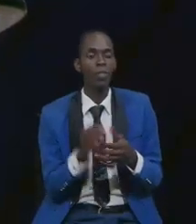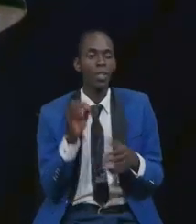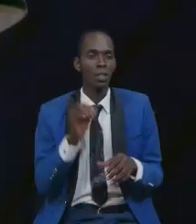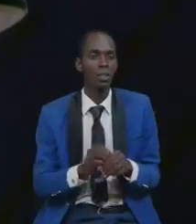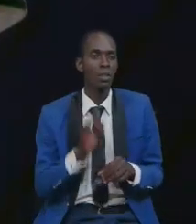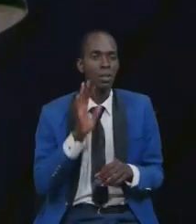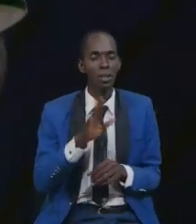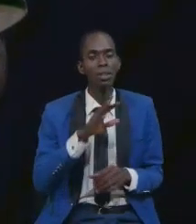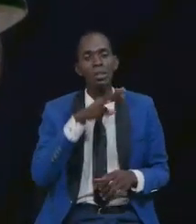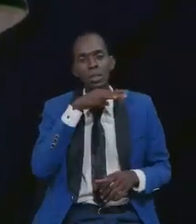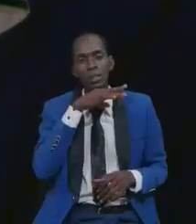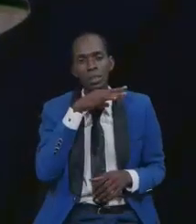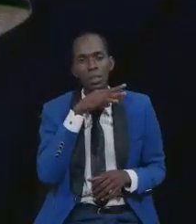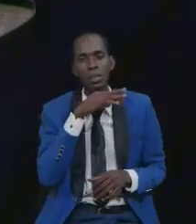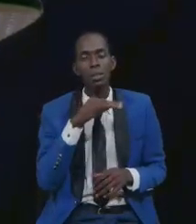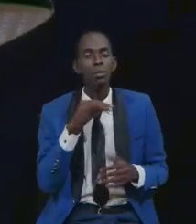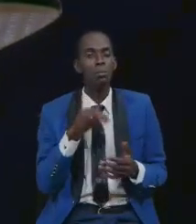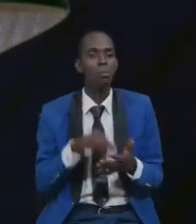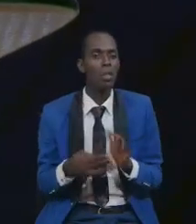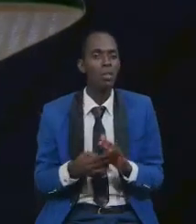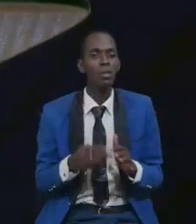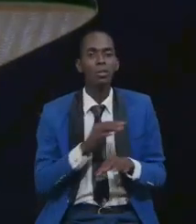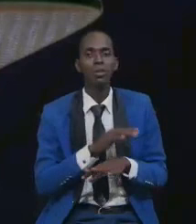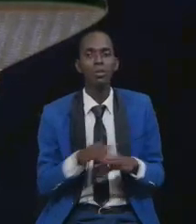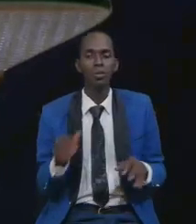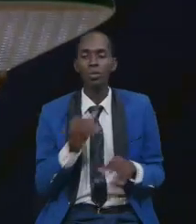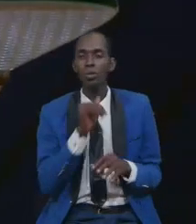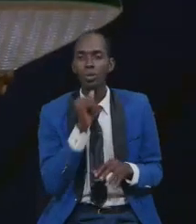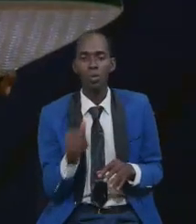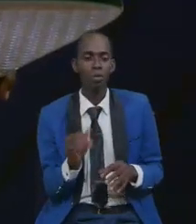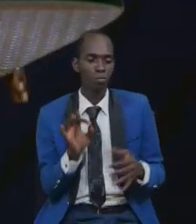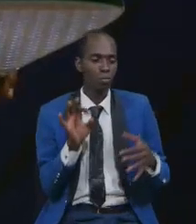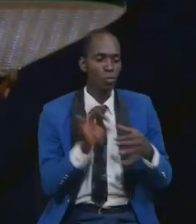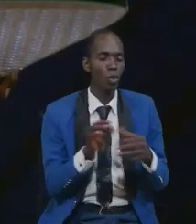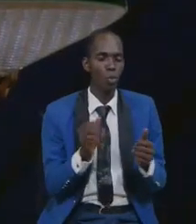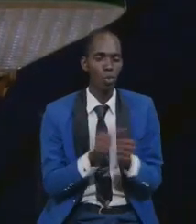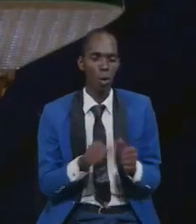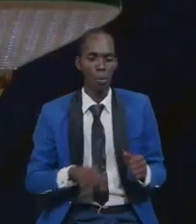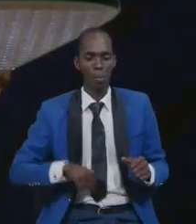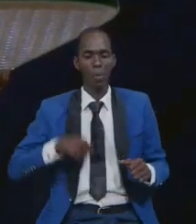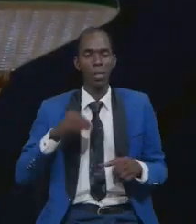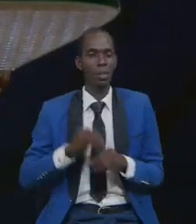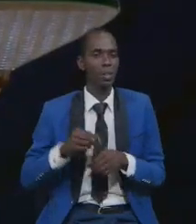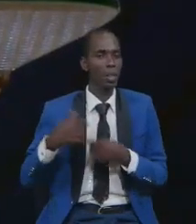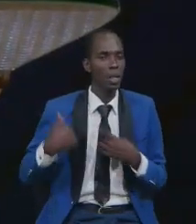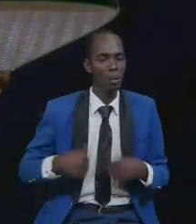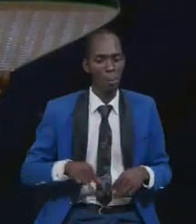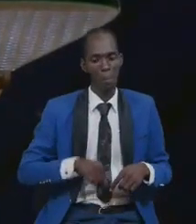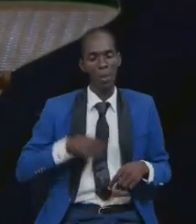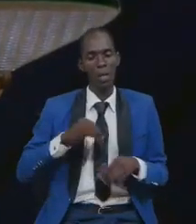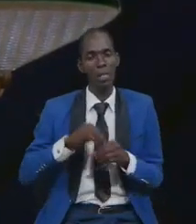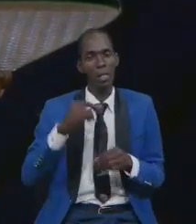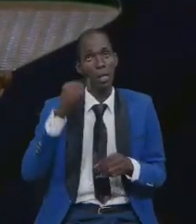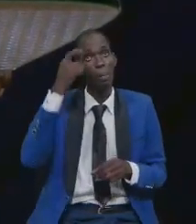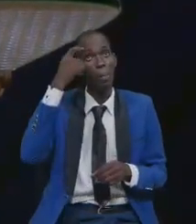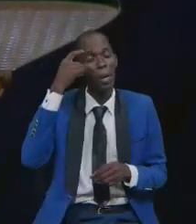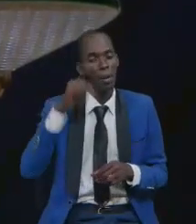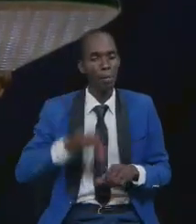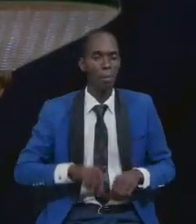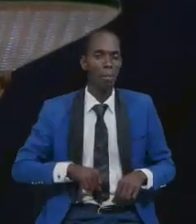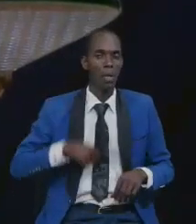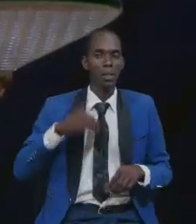iniquity. That is, do not get involved with pride, pride in the heart. pride in the mind, pride in